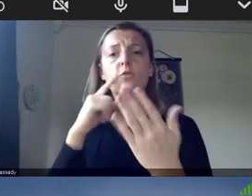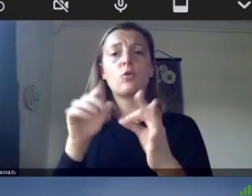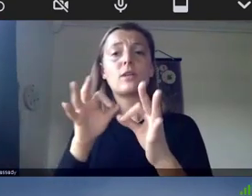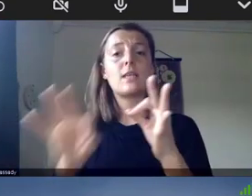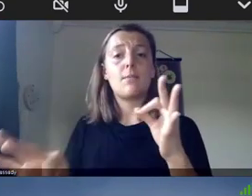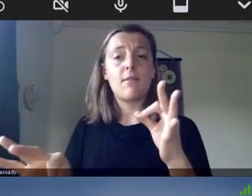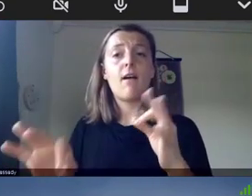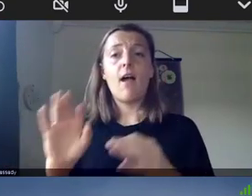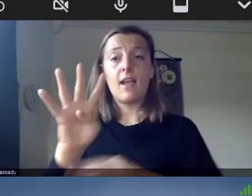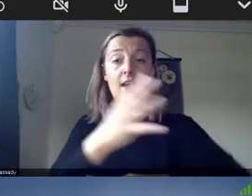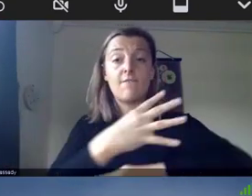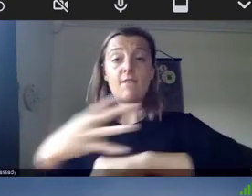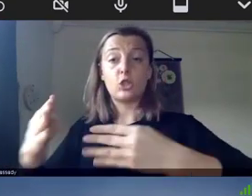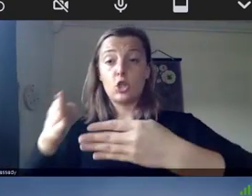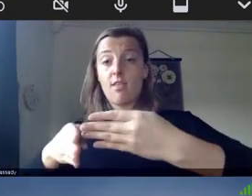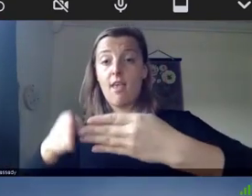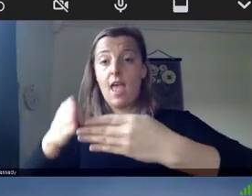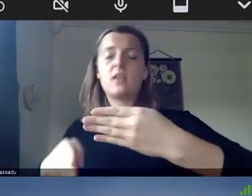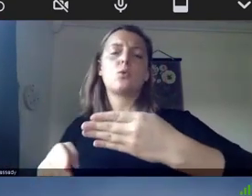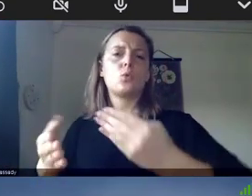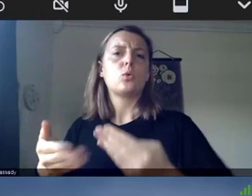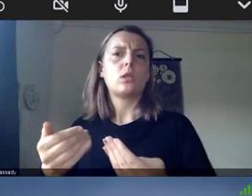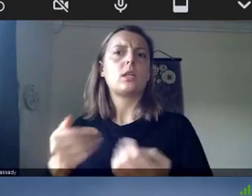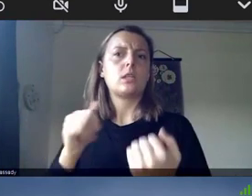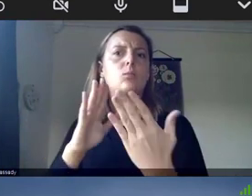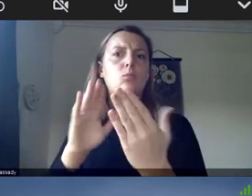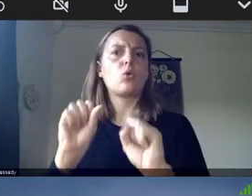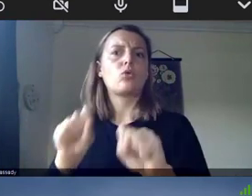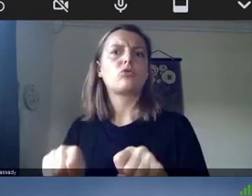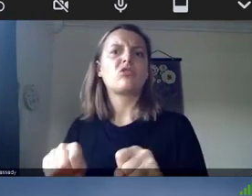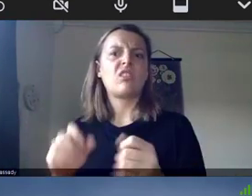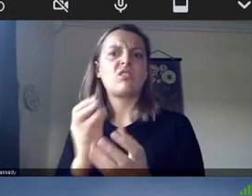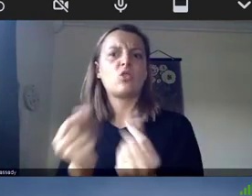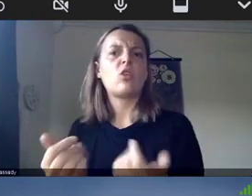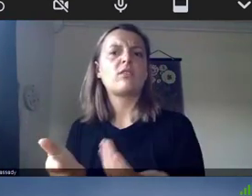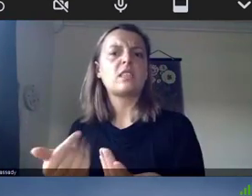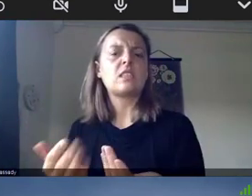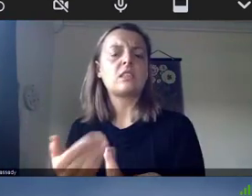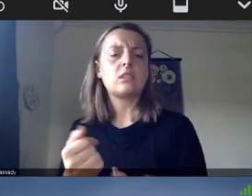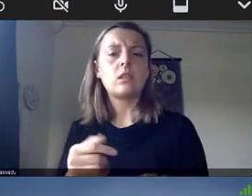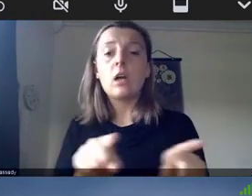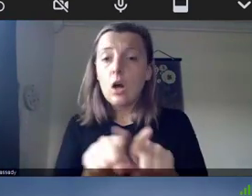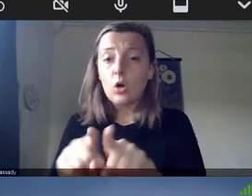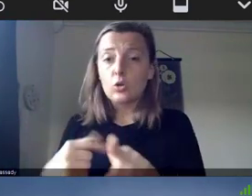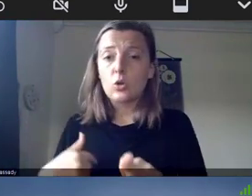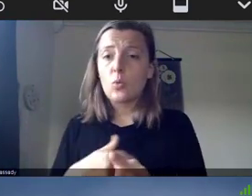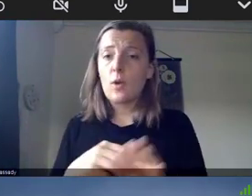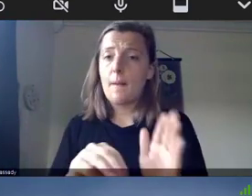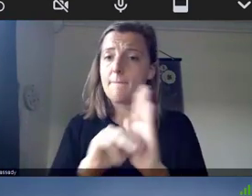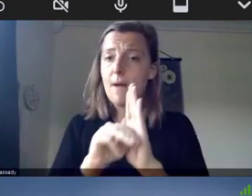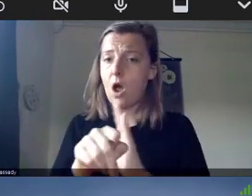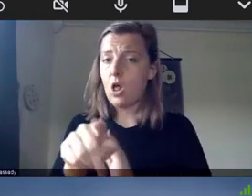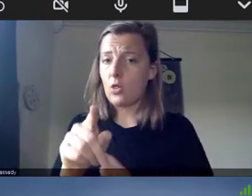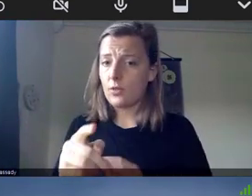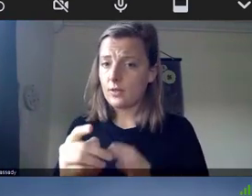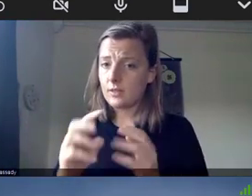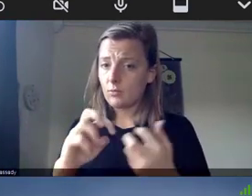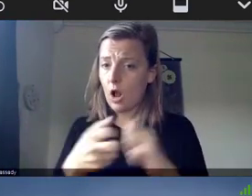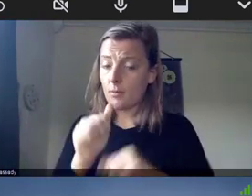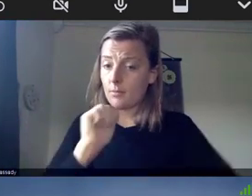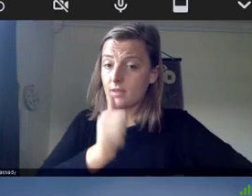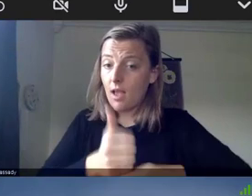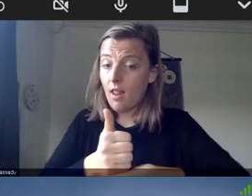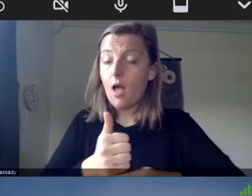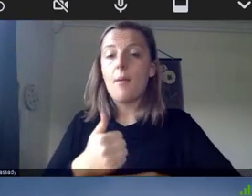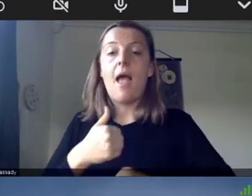this problem to have a little bit of extra length. So we take that area of the fin